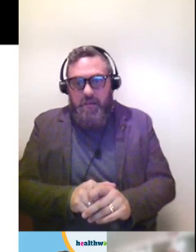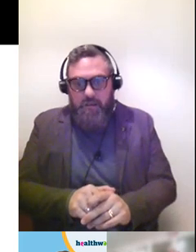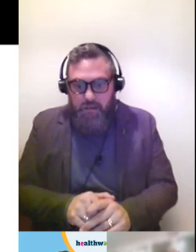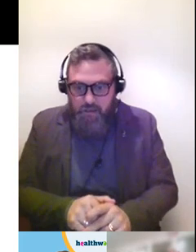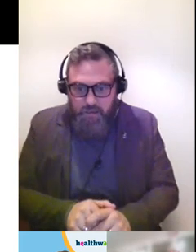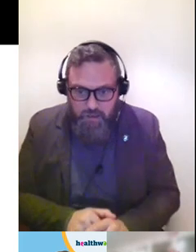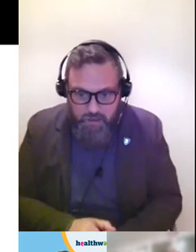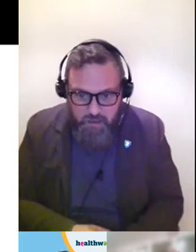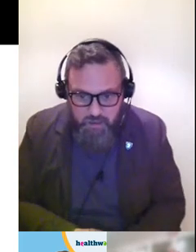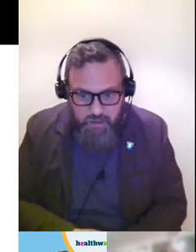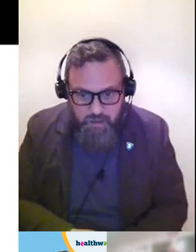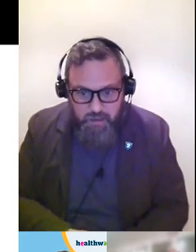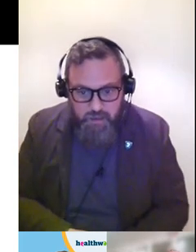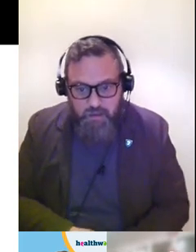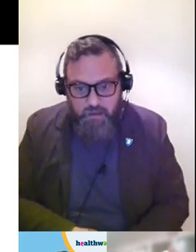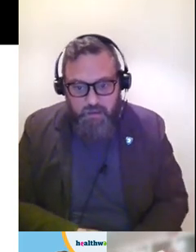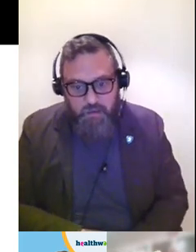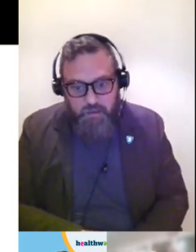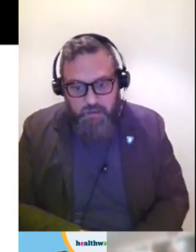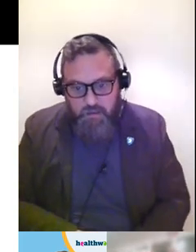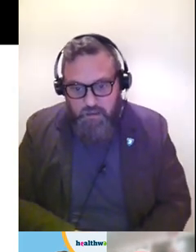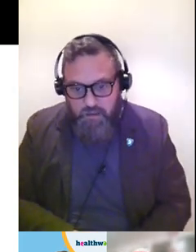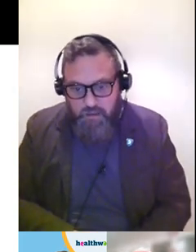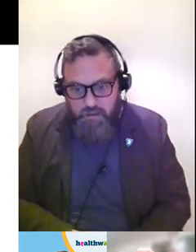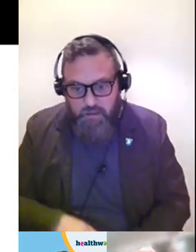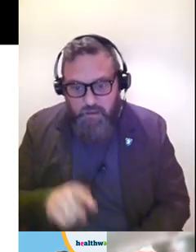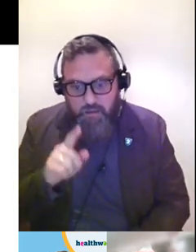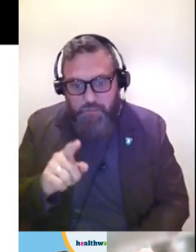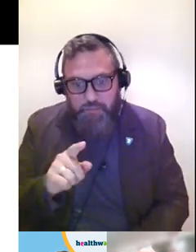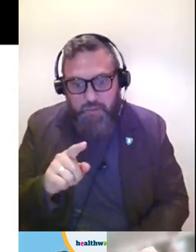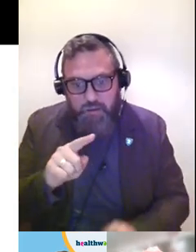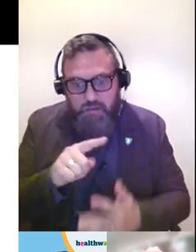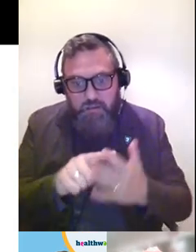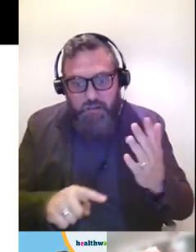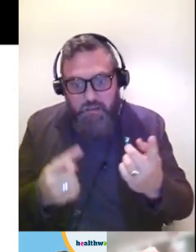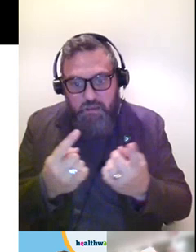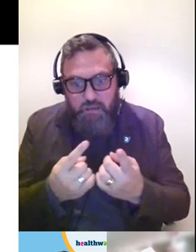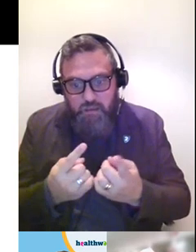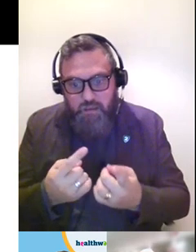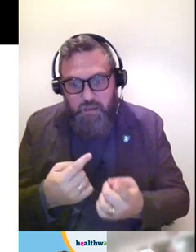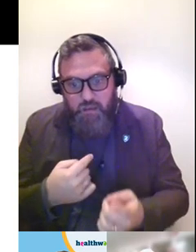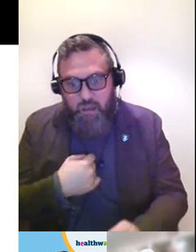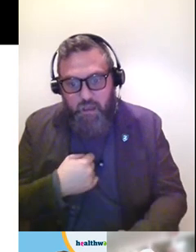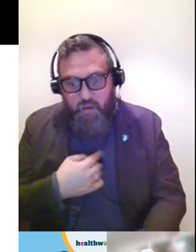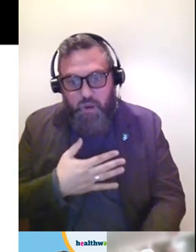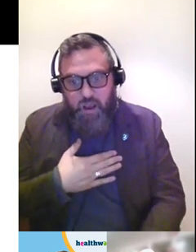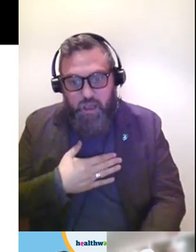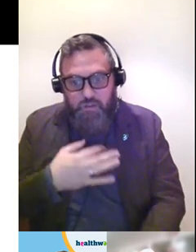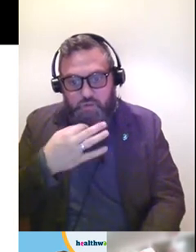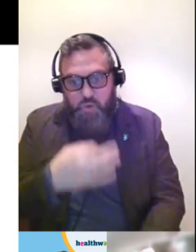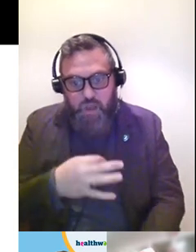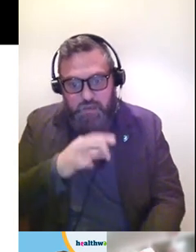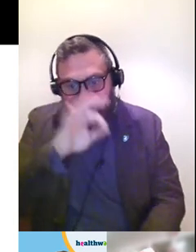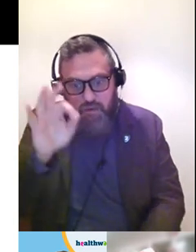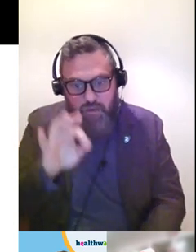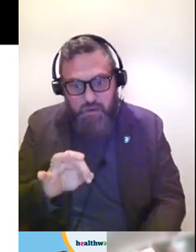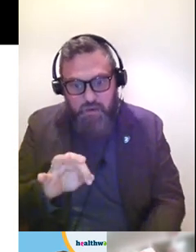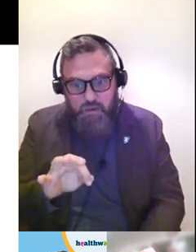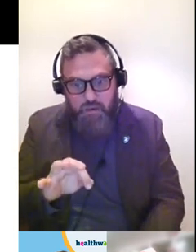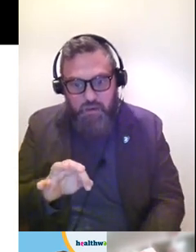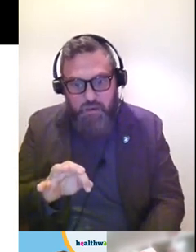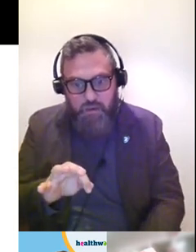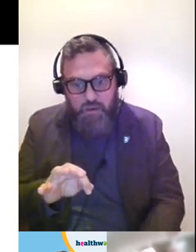there are things which, for example, I would want to ask, and I'm sure my colleagues would want to ask,